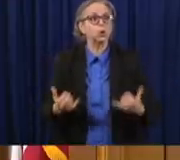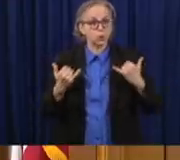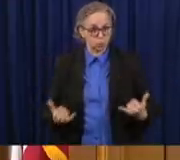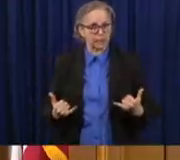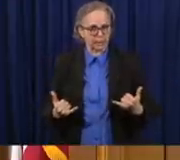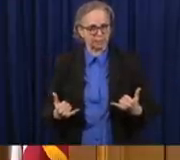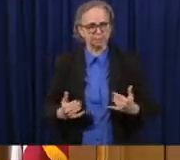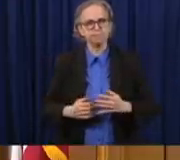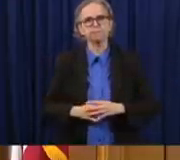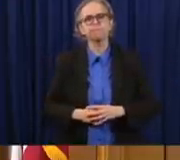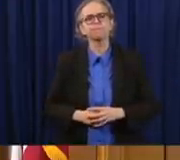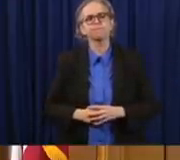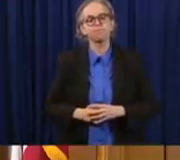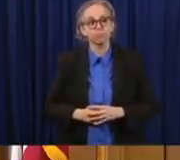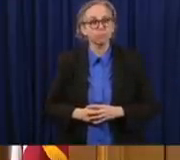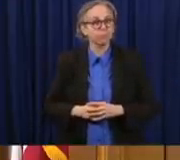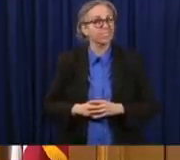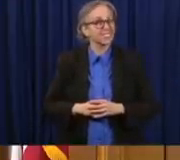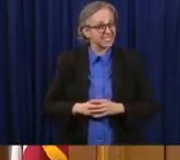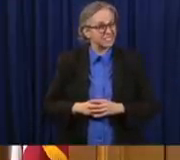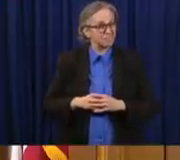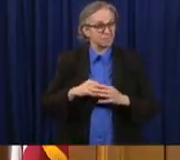First of all, first fact.